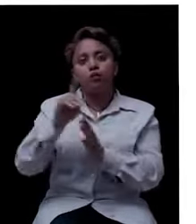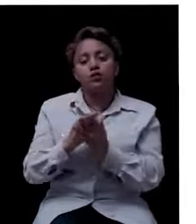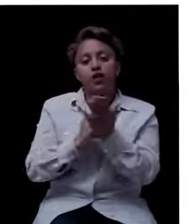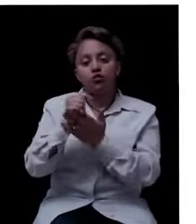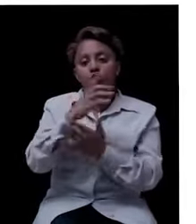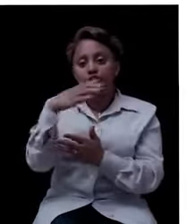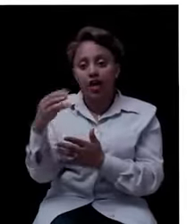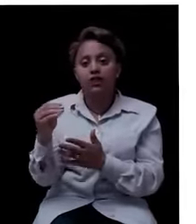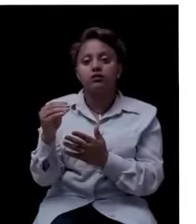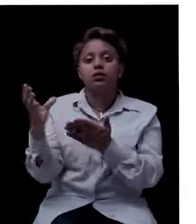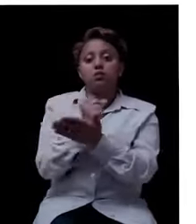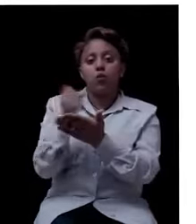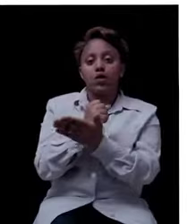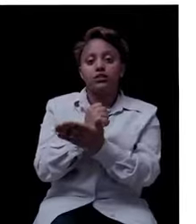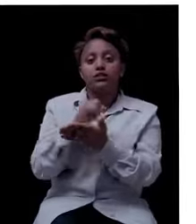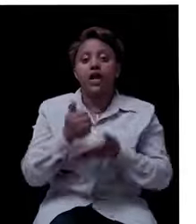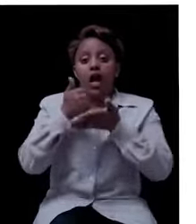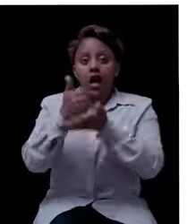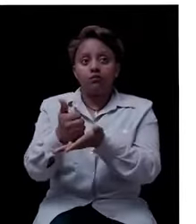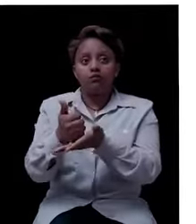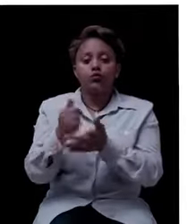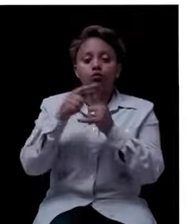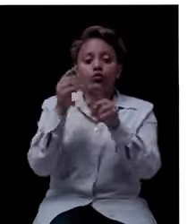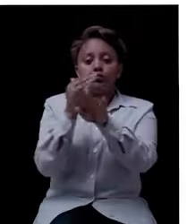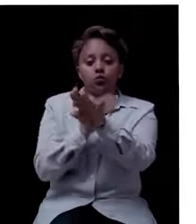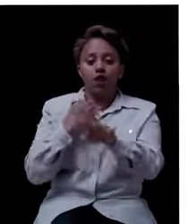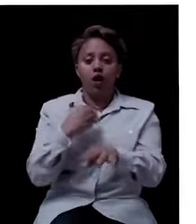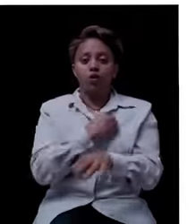develop technologies and products that will help